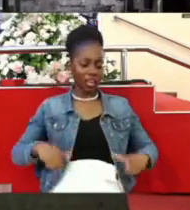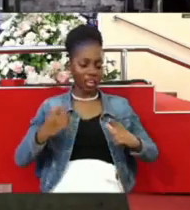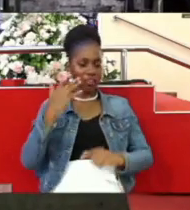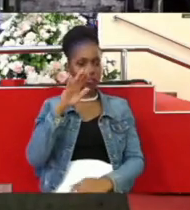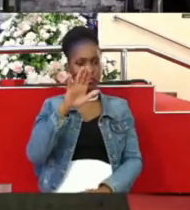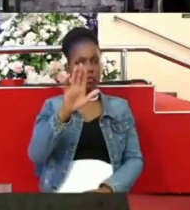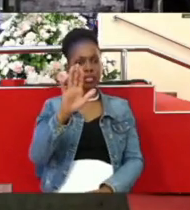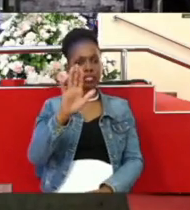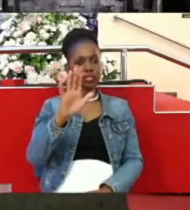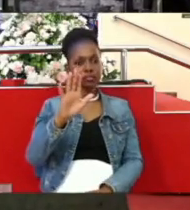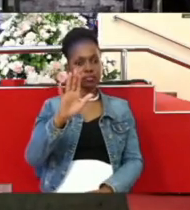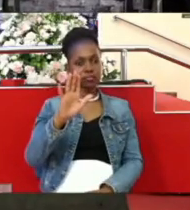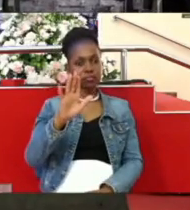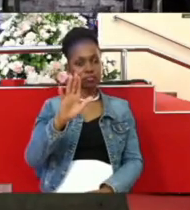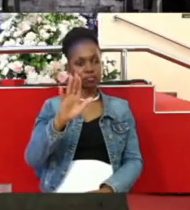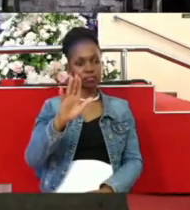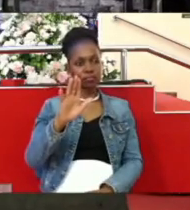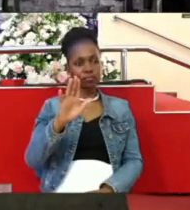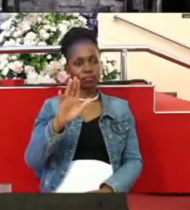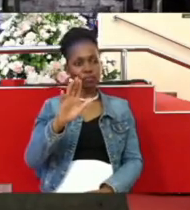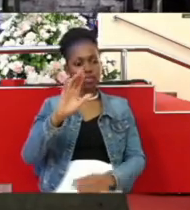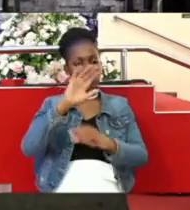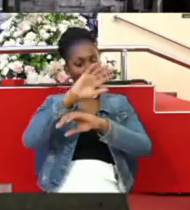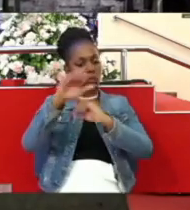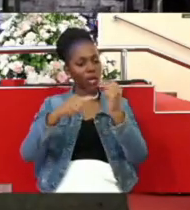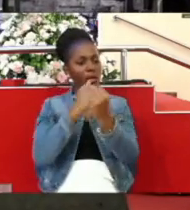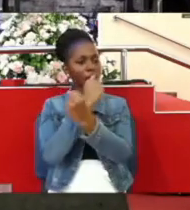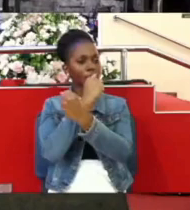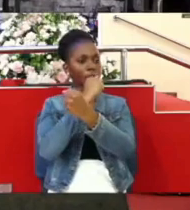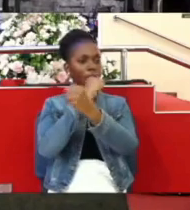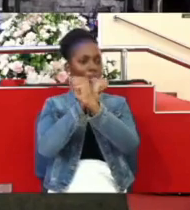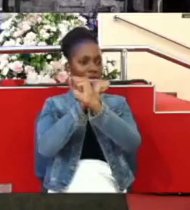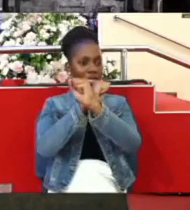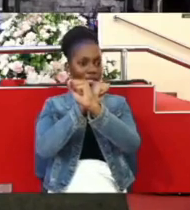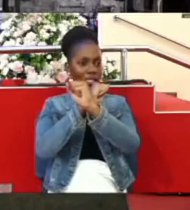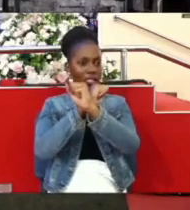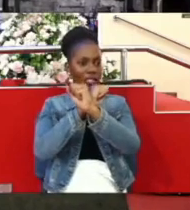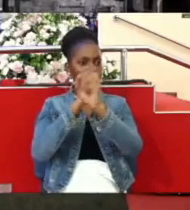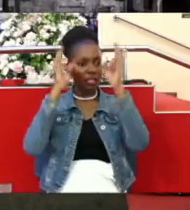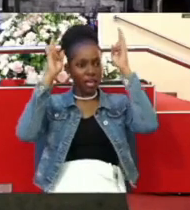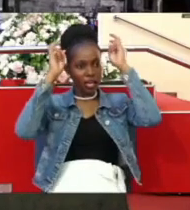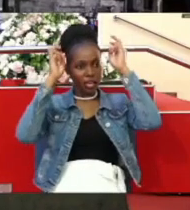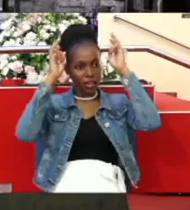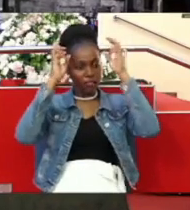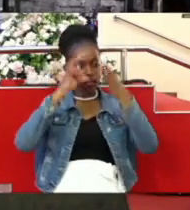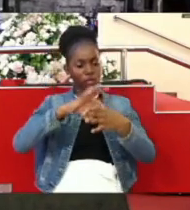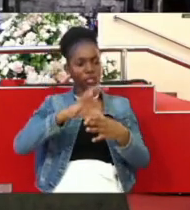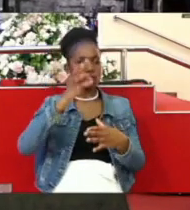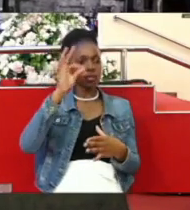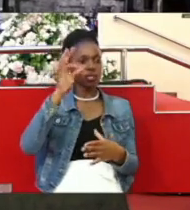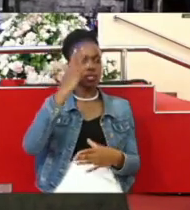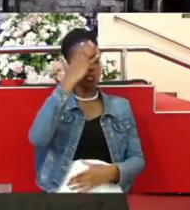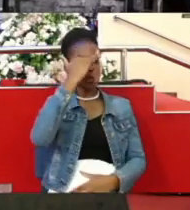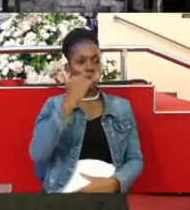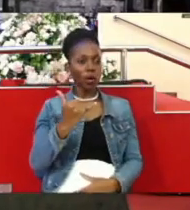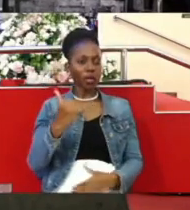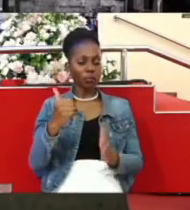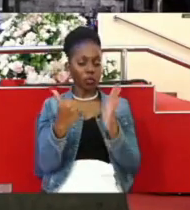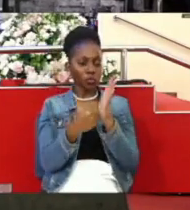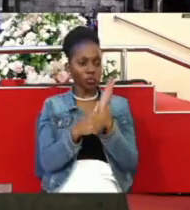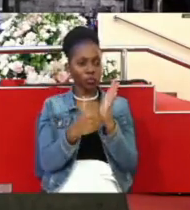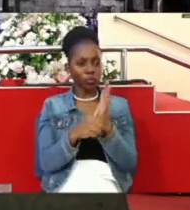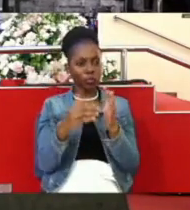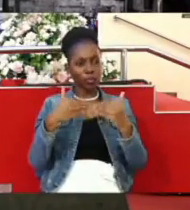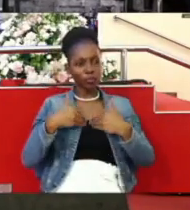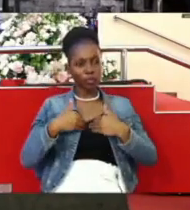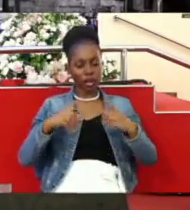Unapigana na shetani. You are binding evil spirits. Unafunga pepo mbaya. Because of the struggles that you are having in your current life. Kwa